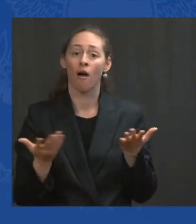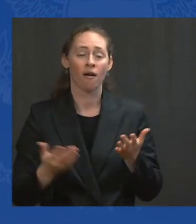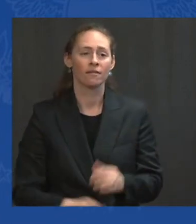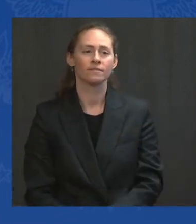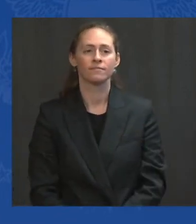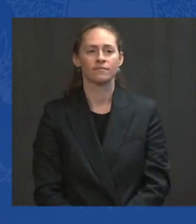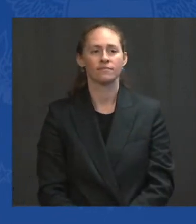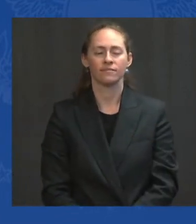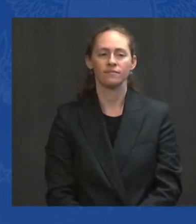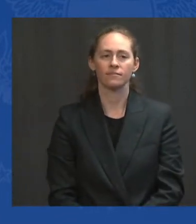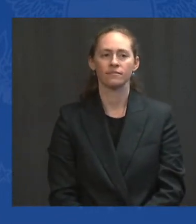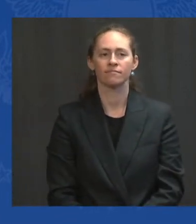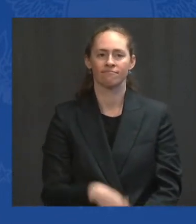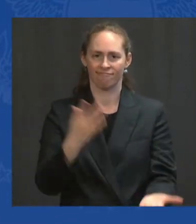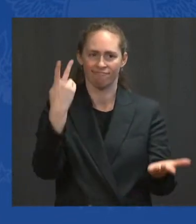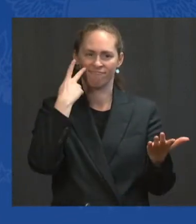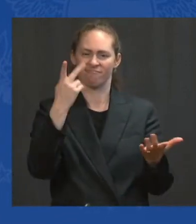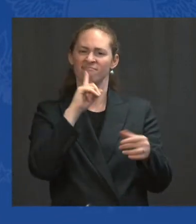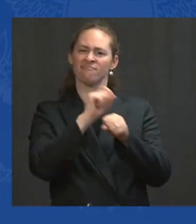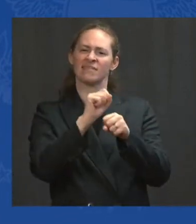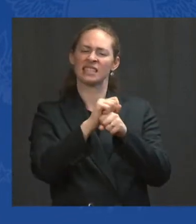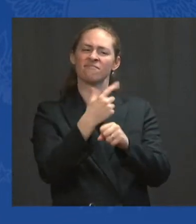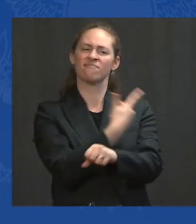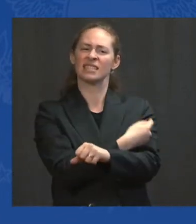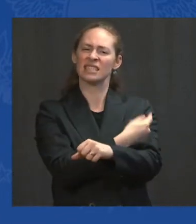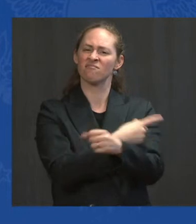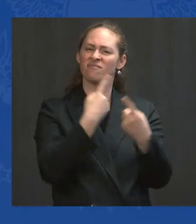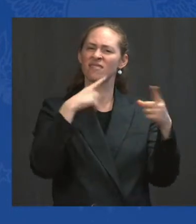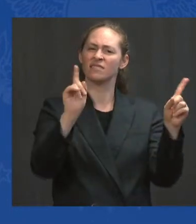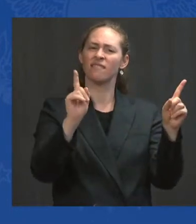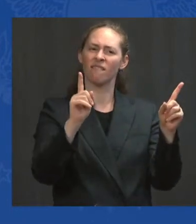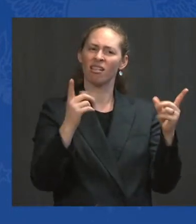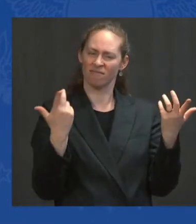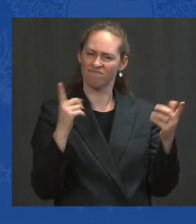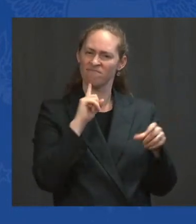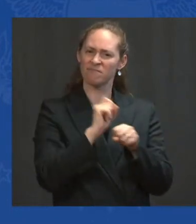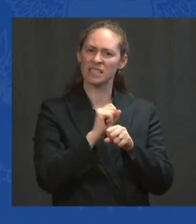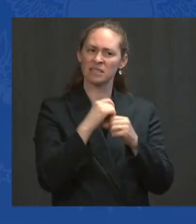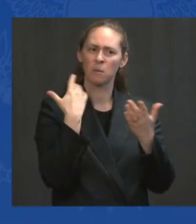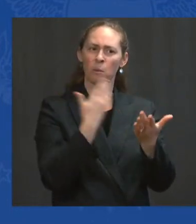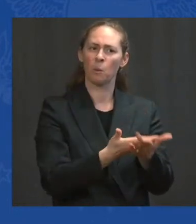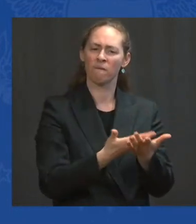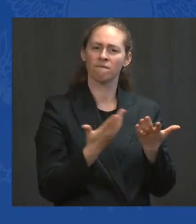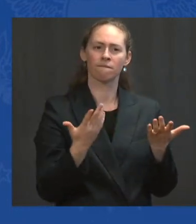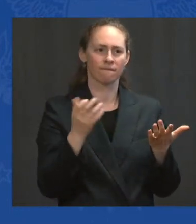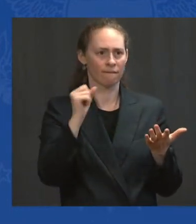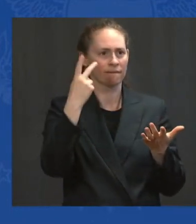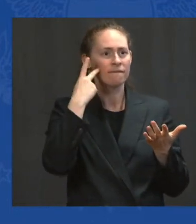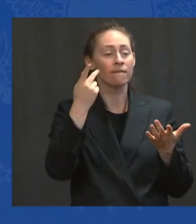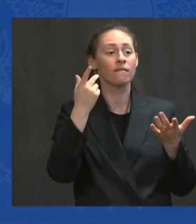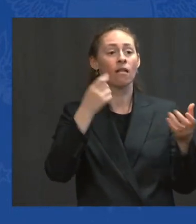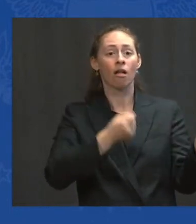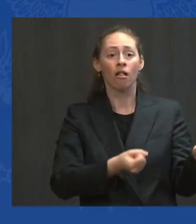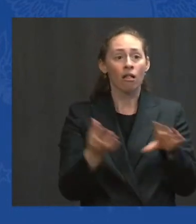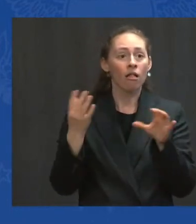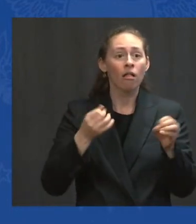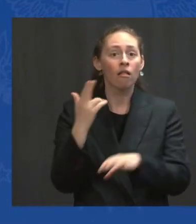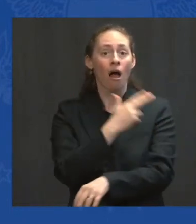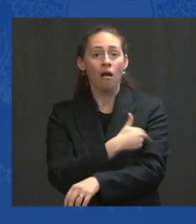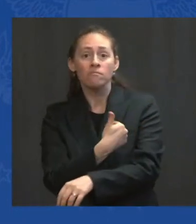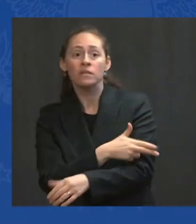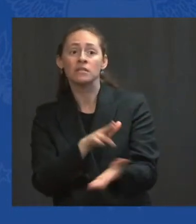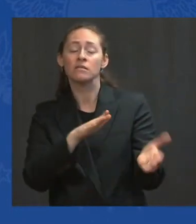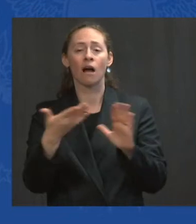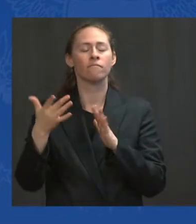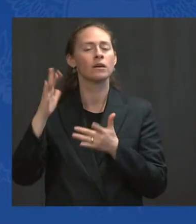seen the successes of our vaccination program over the last 8 months, with cases, hospitalizations, and deaths far lower